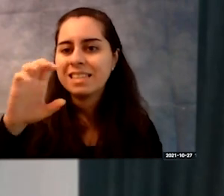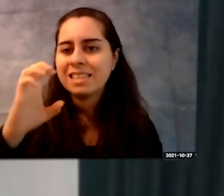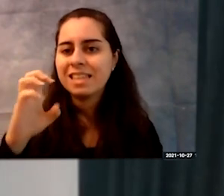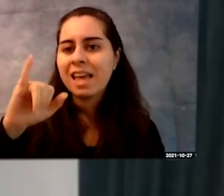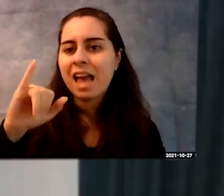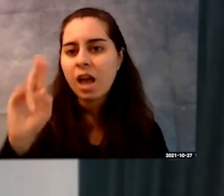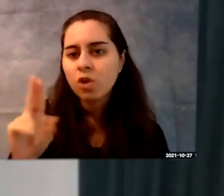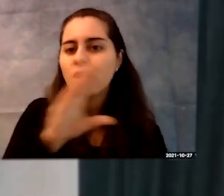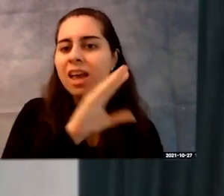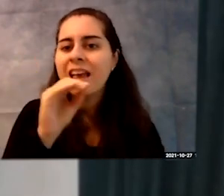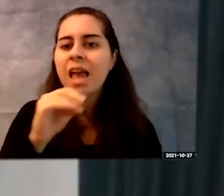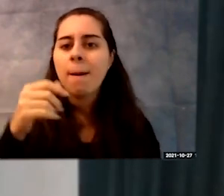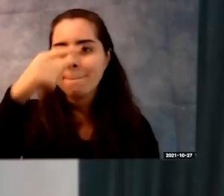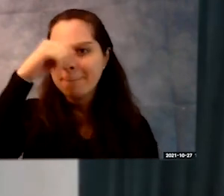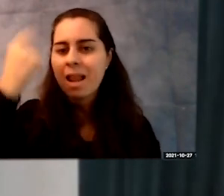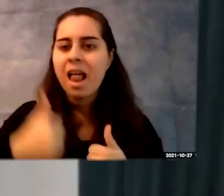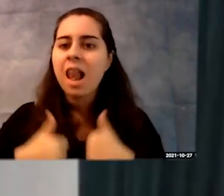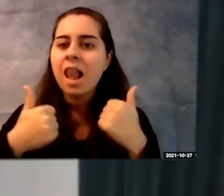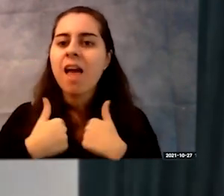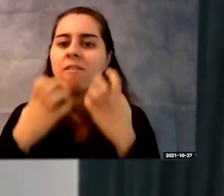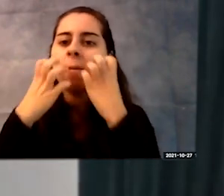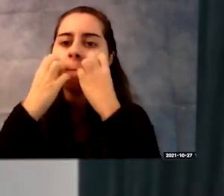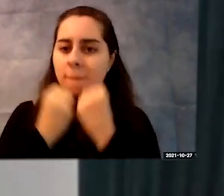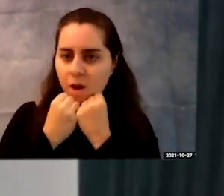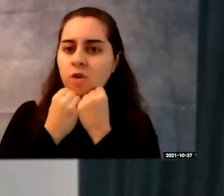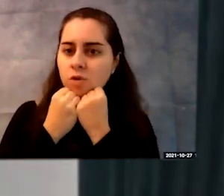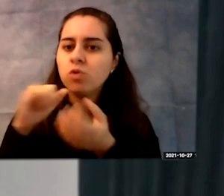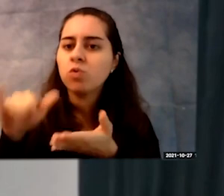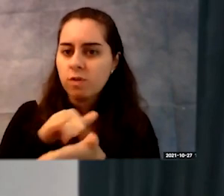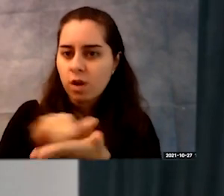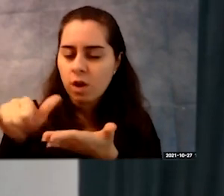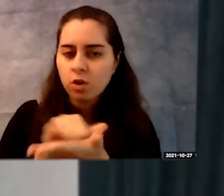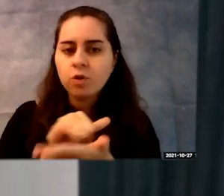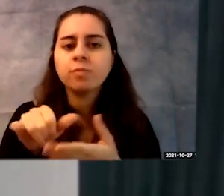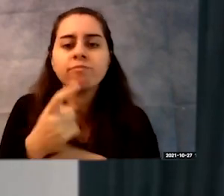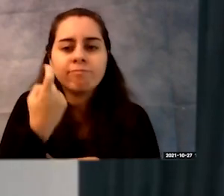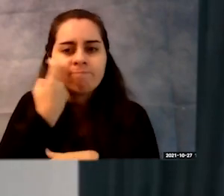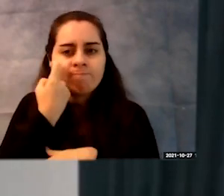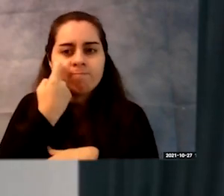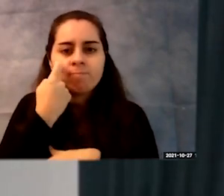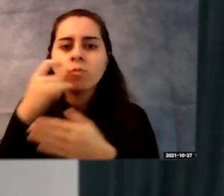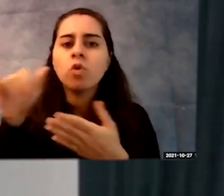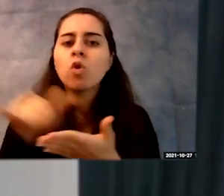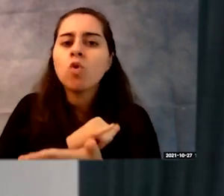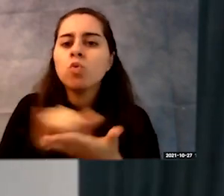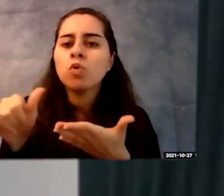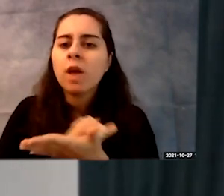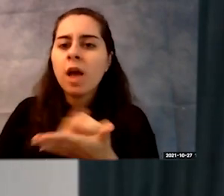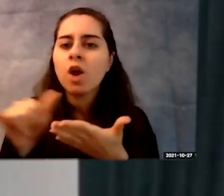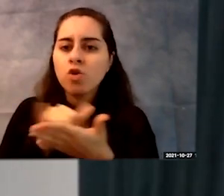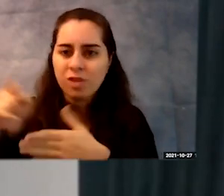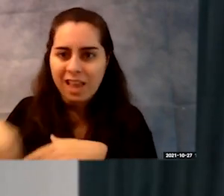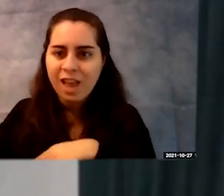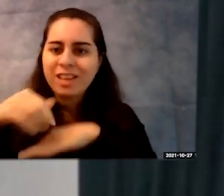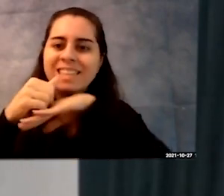Lives Matter of Greater New York. Recently, BLM of New York sent a letter to the Congressional